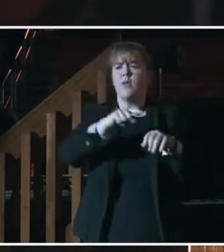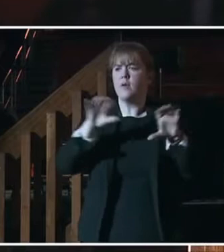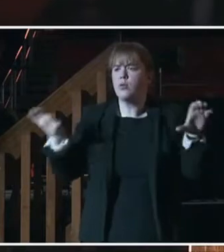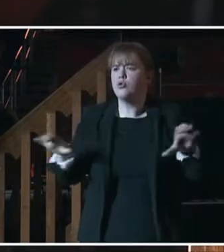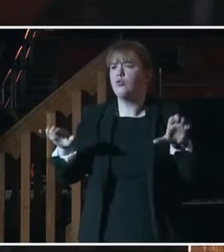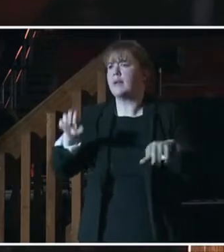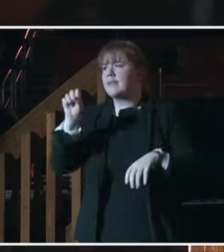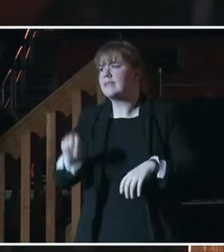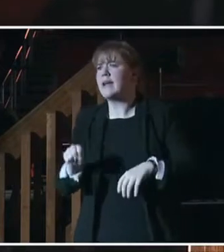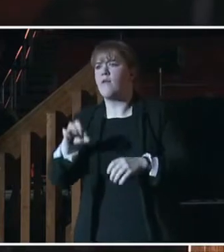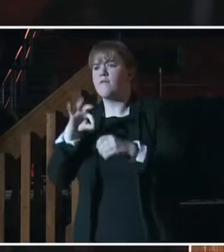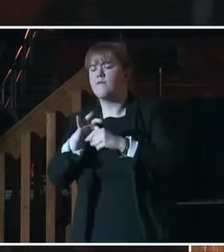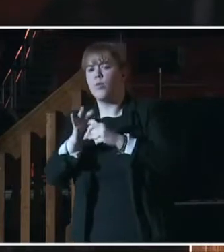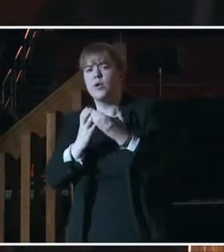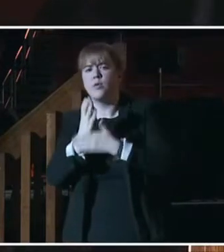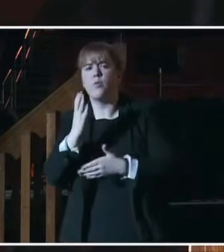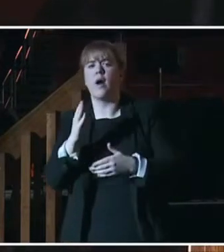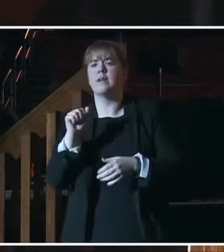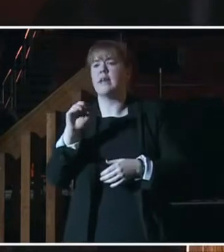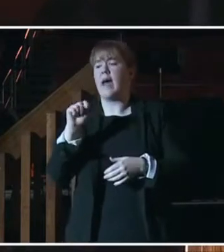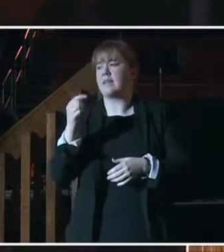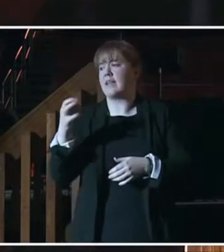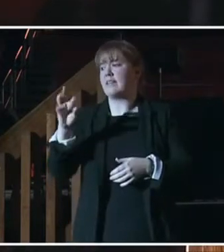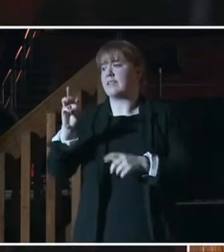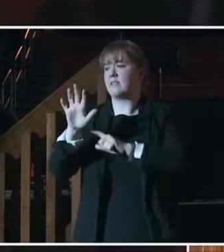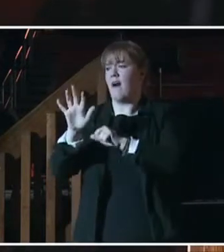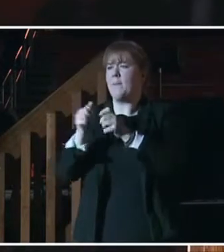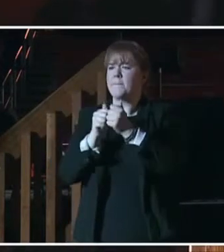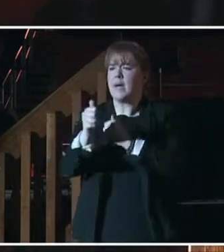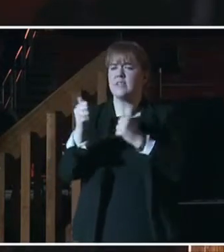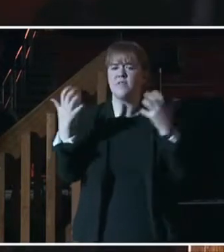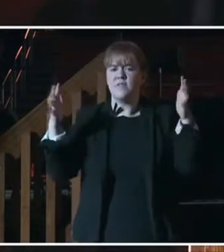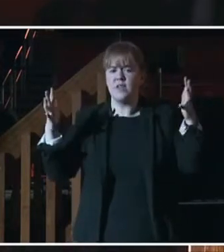South, Voting Rights Act of 1965 was passed, and